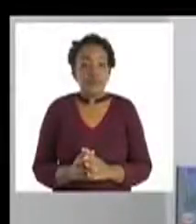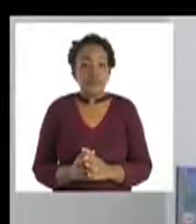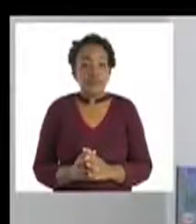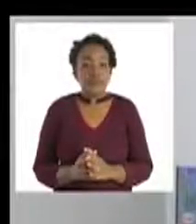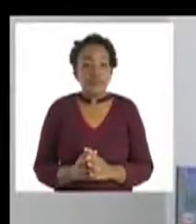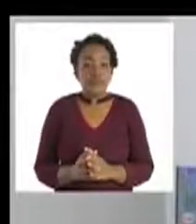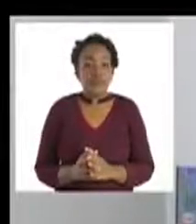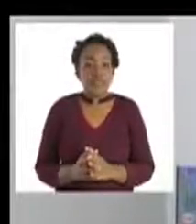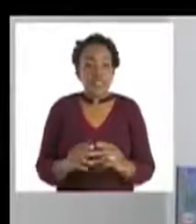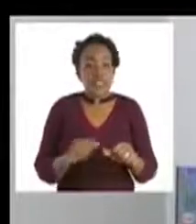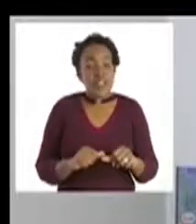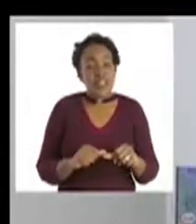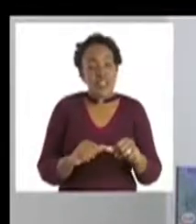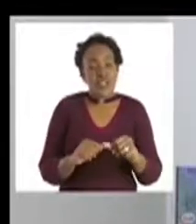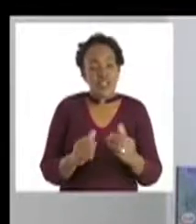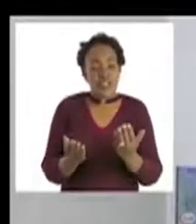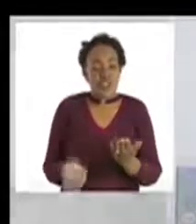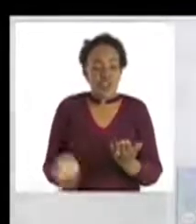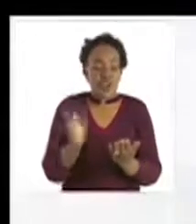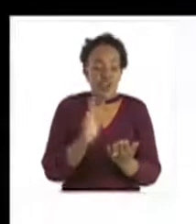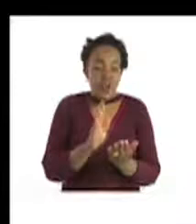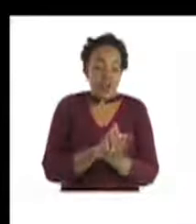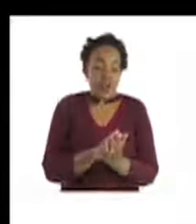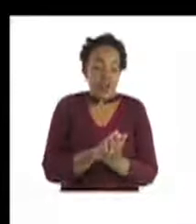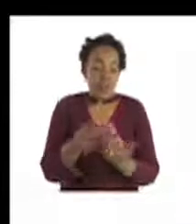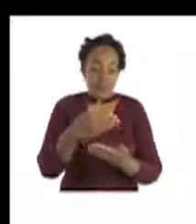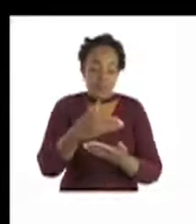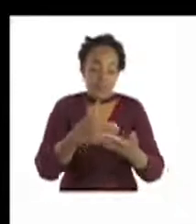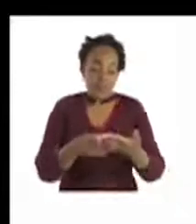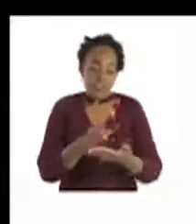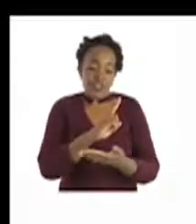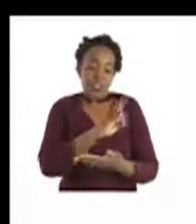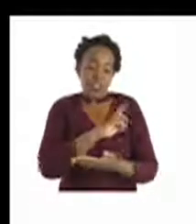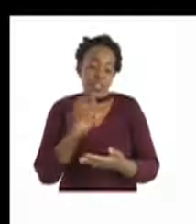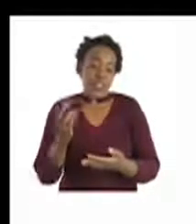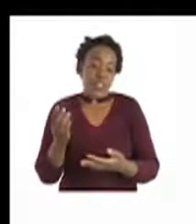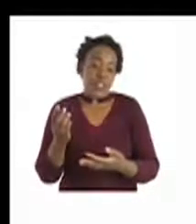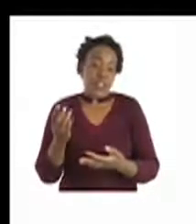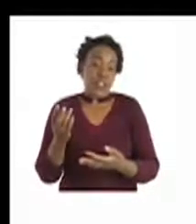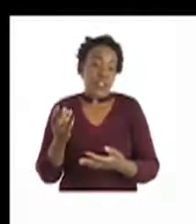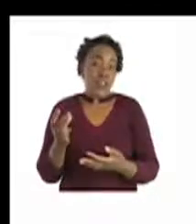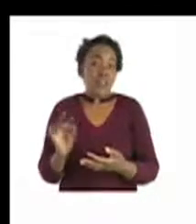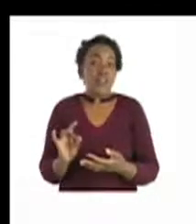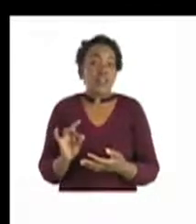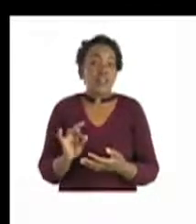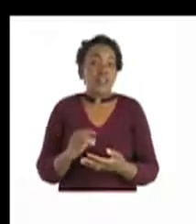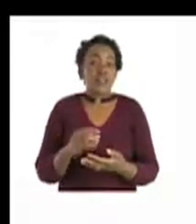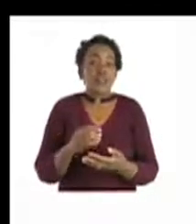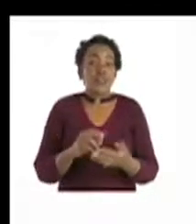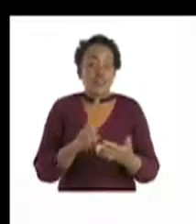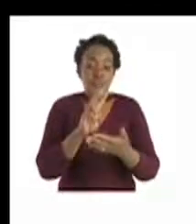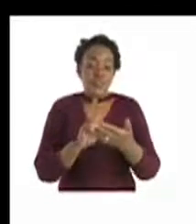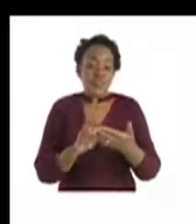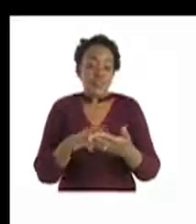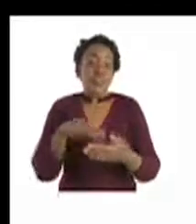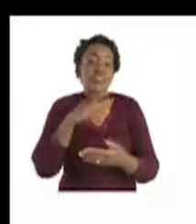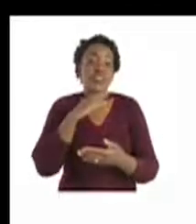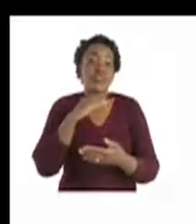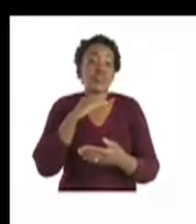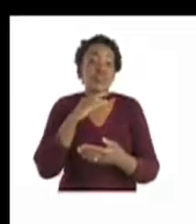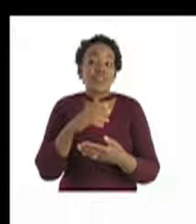Let's now move on to page 28, where we are going to read a comprehension story. Okay.